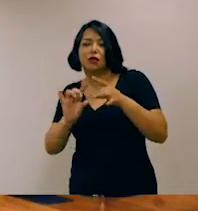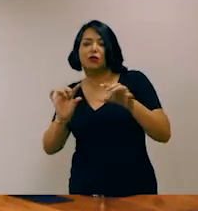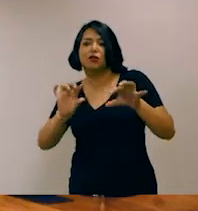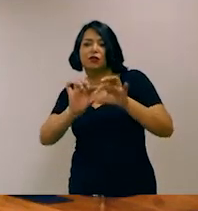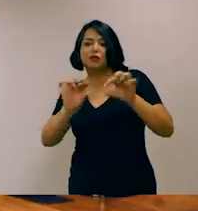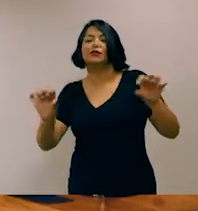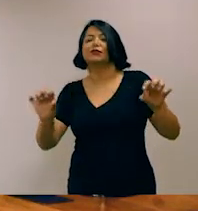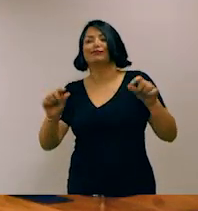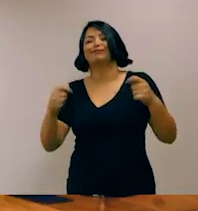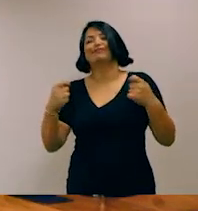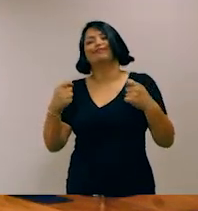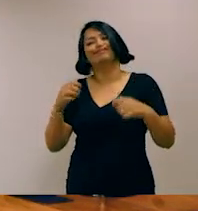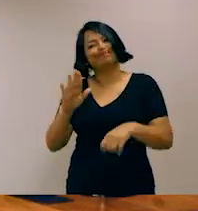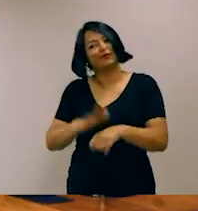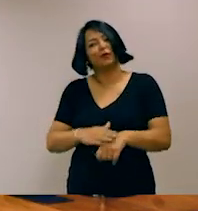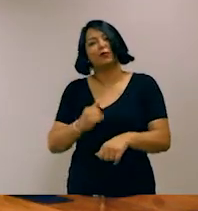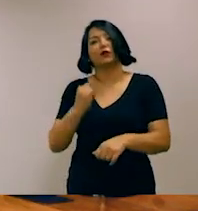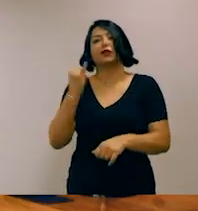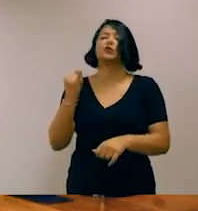products,